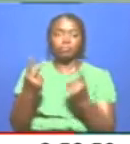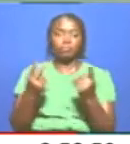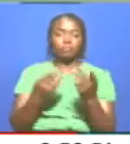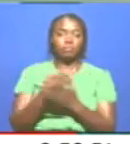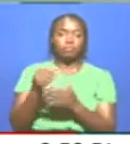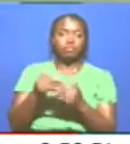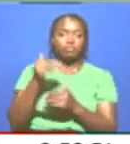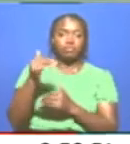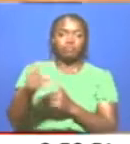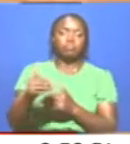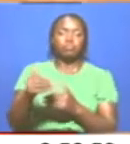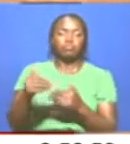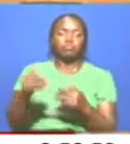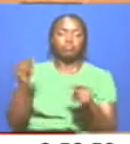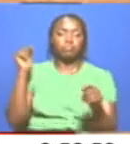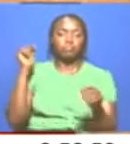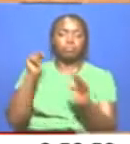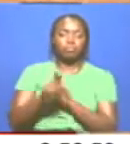post-match penalties.